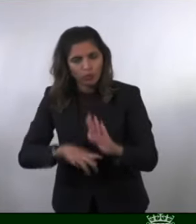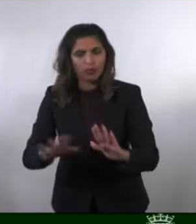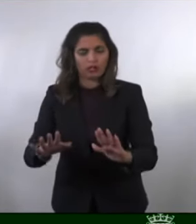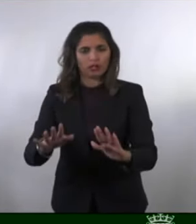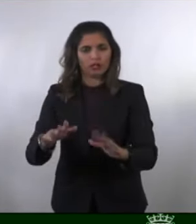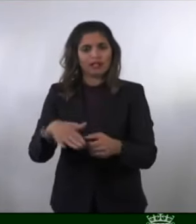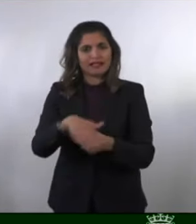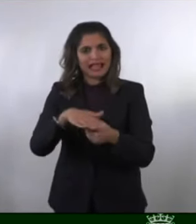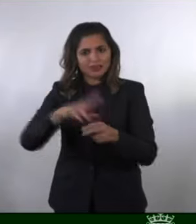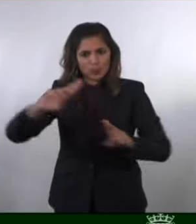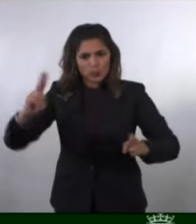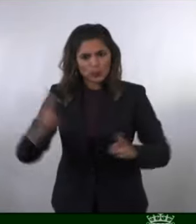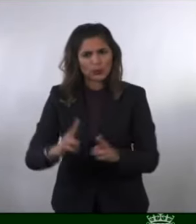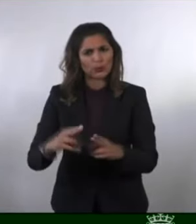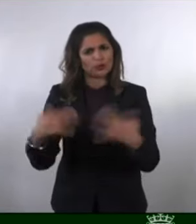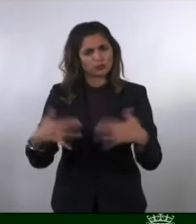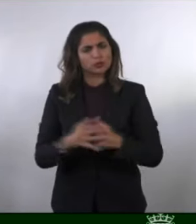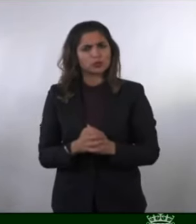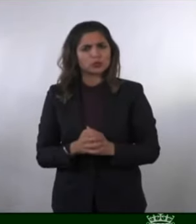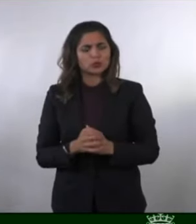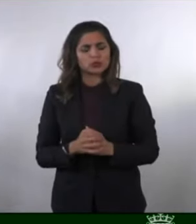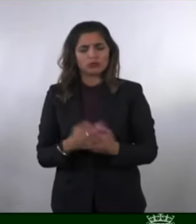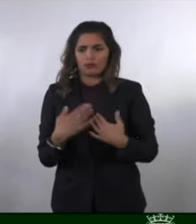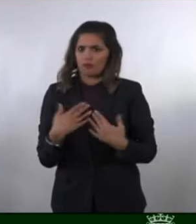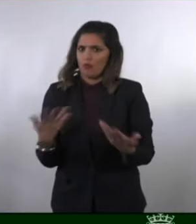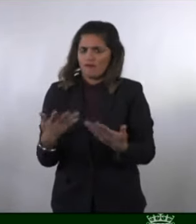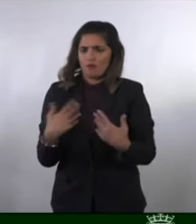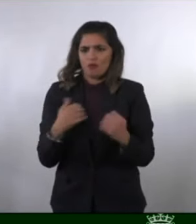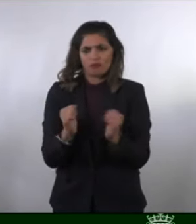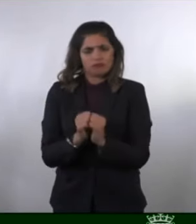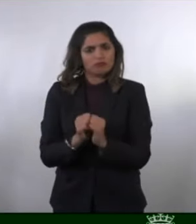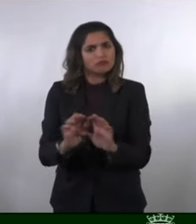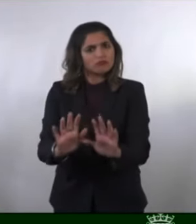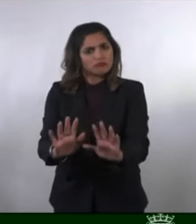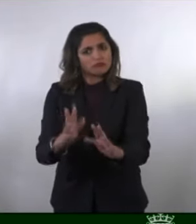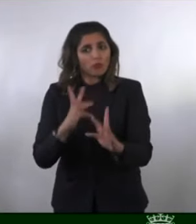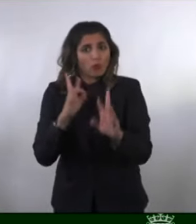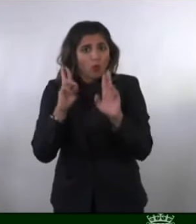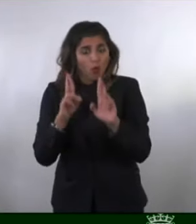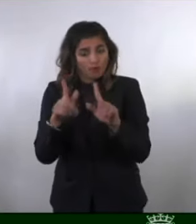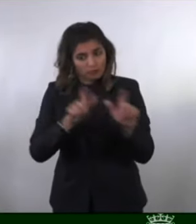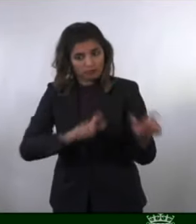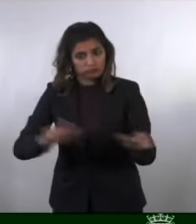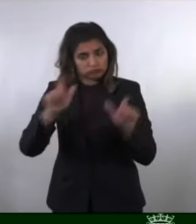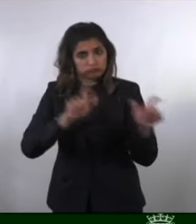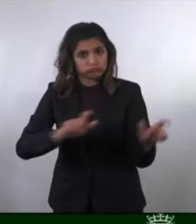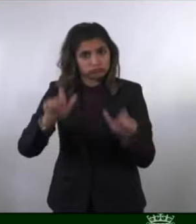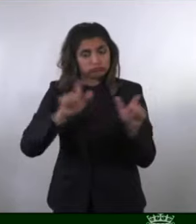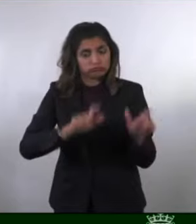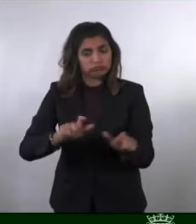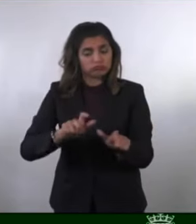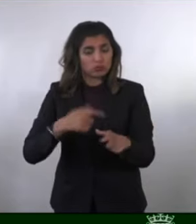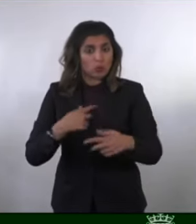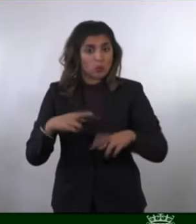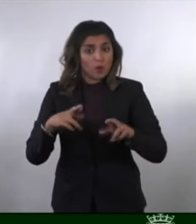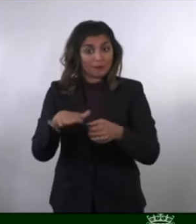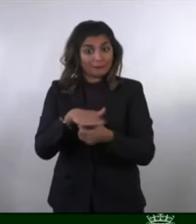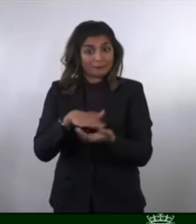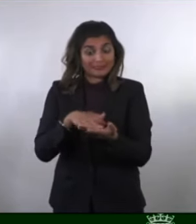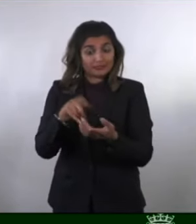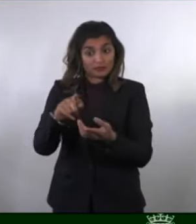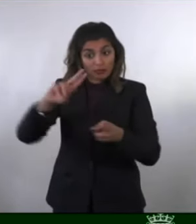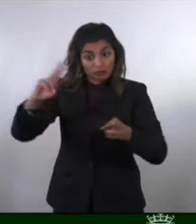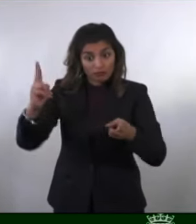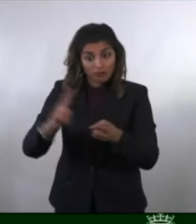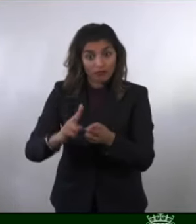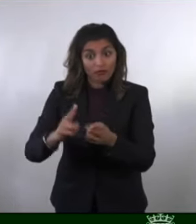has really come down a long way and is coming down fast, I do hope that we will see the fruits